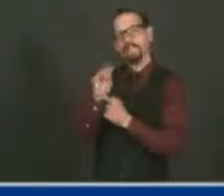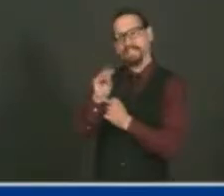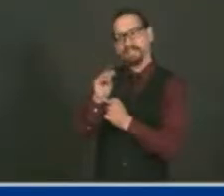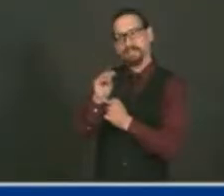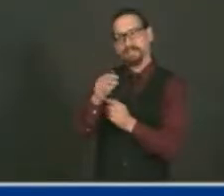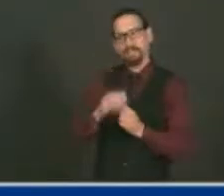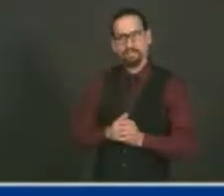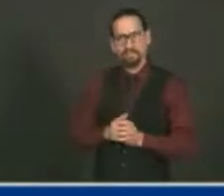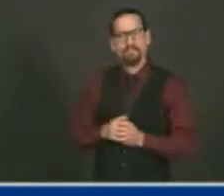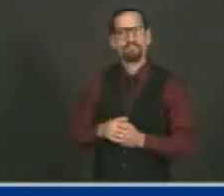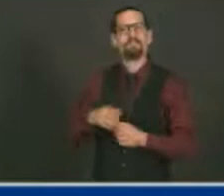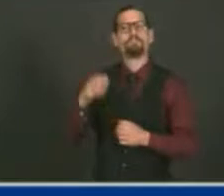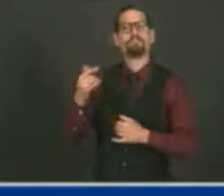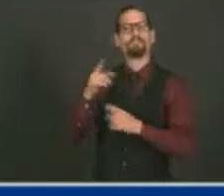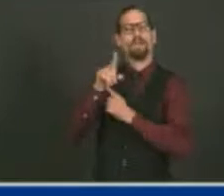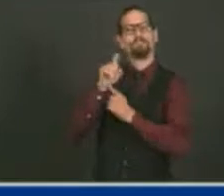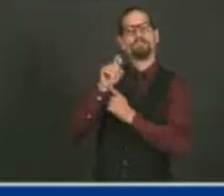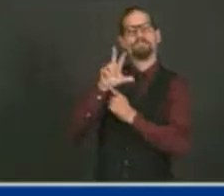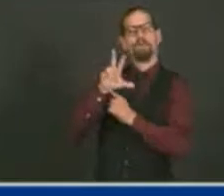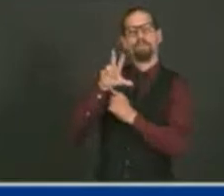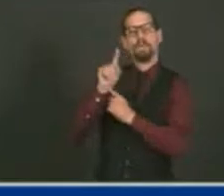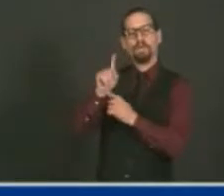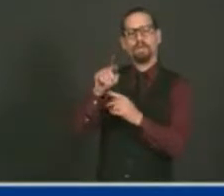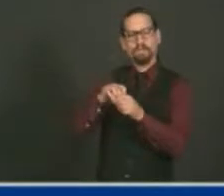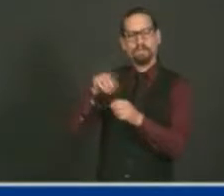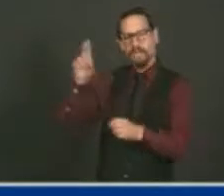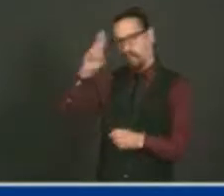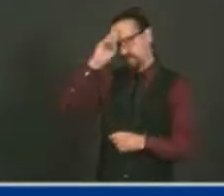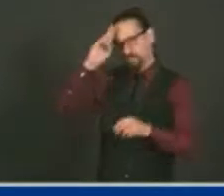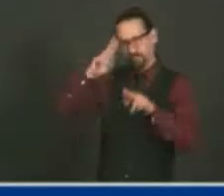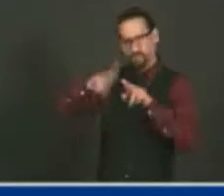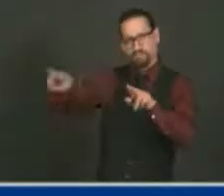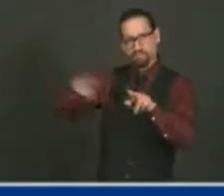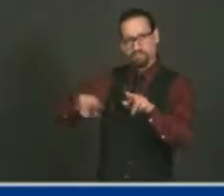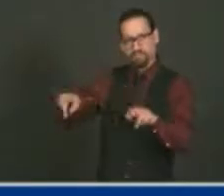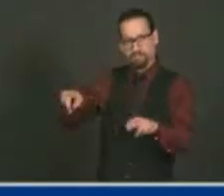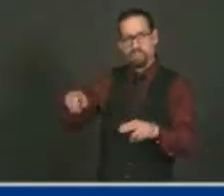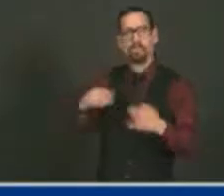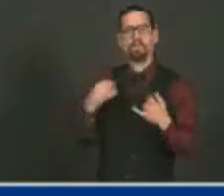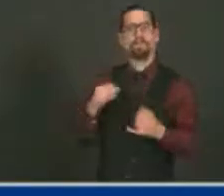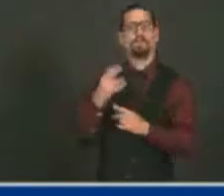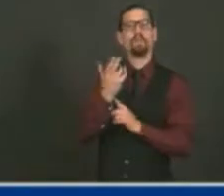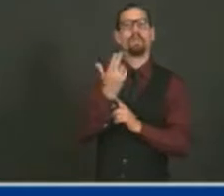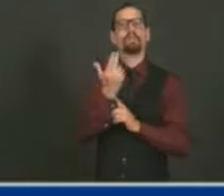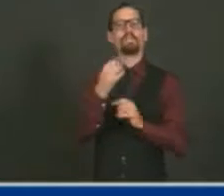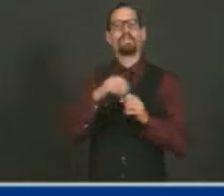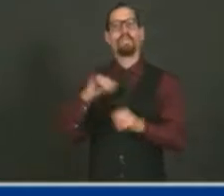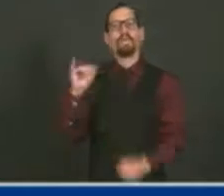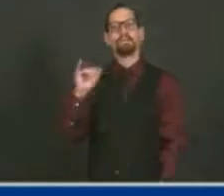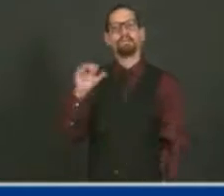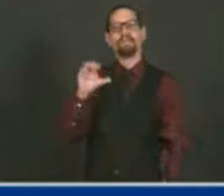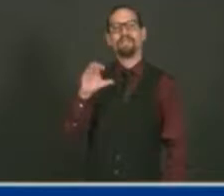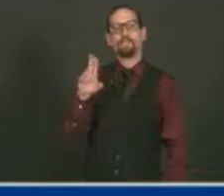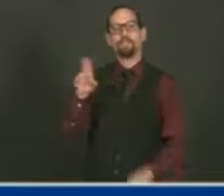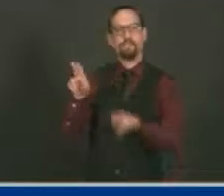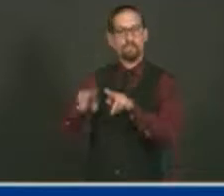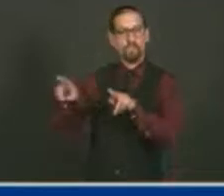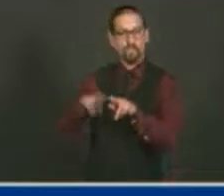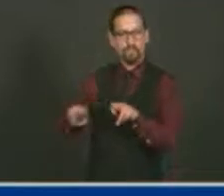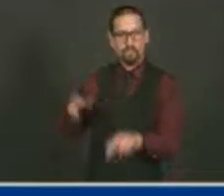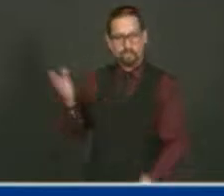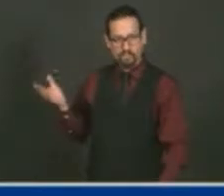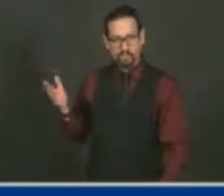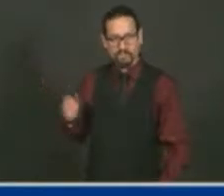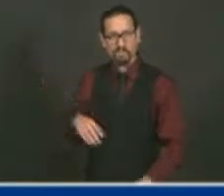131 people hospitalized across the state, 13 people in the intensive care unit, and 4 of